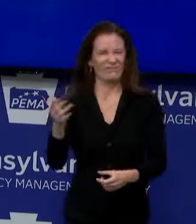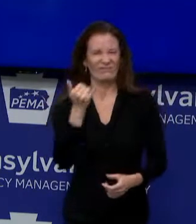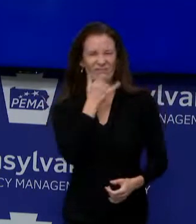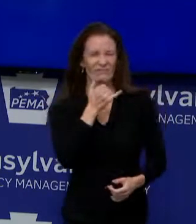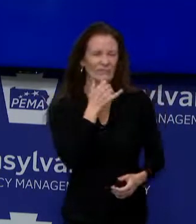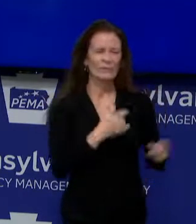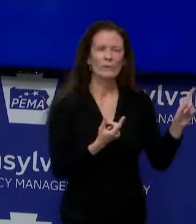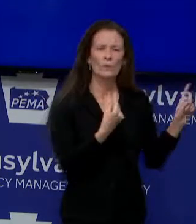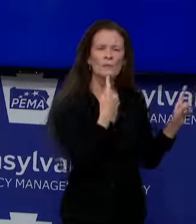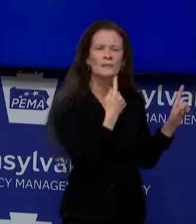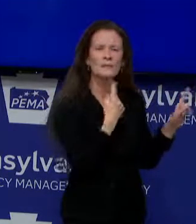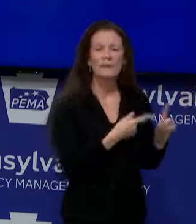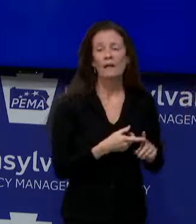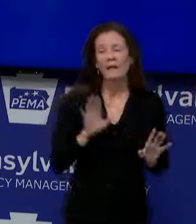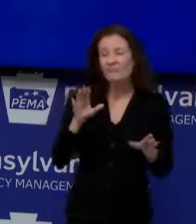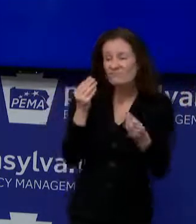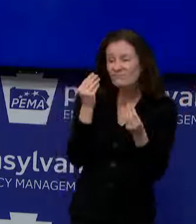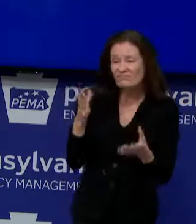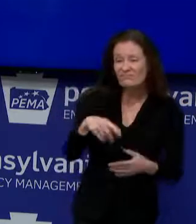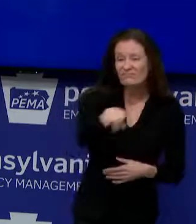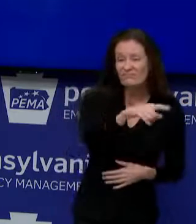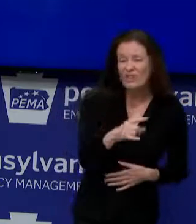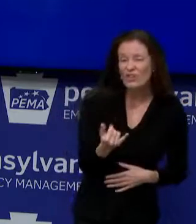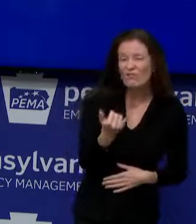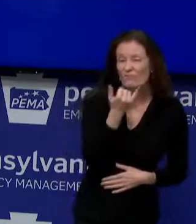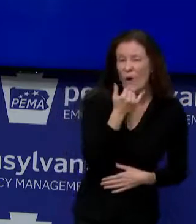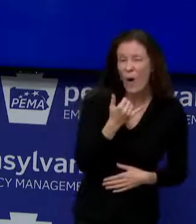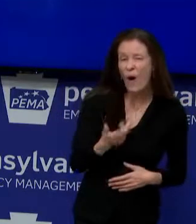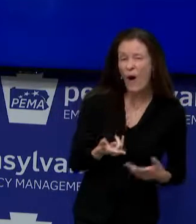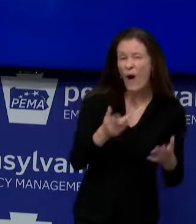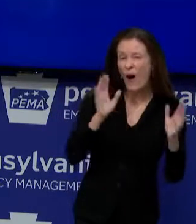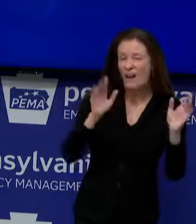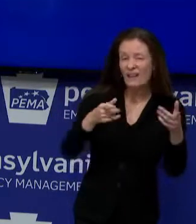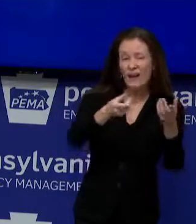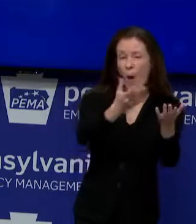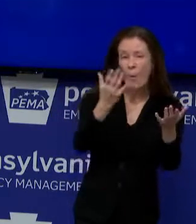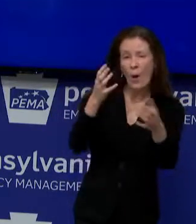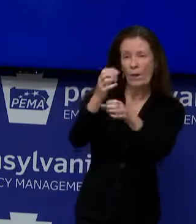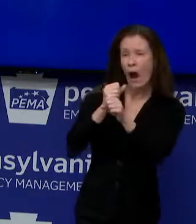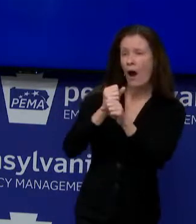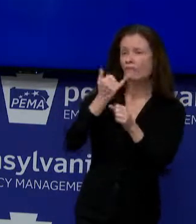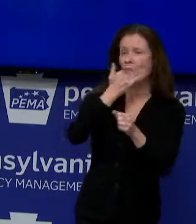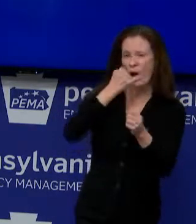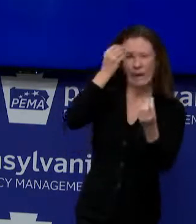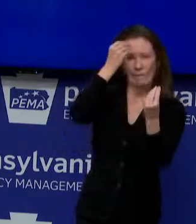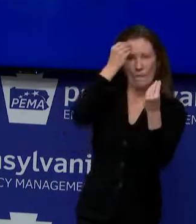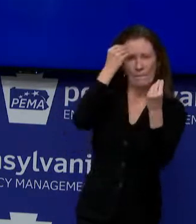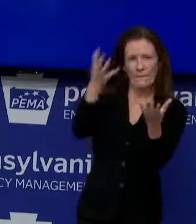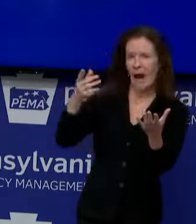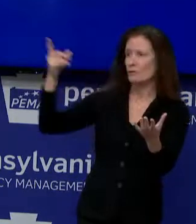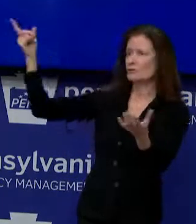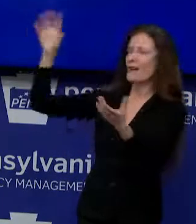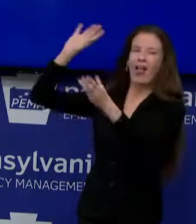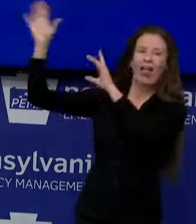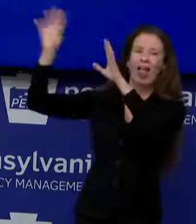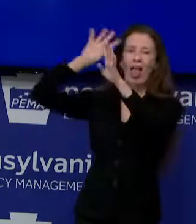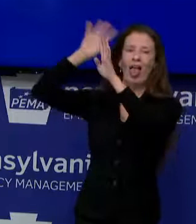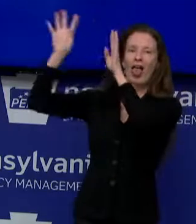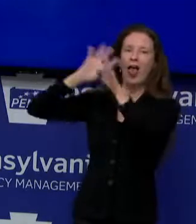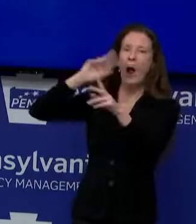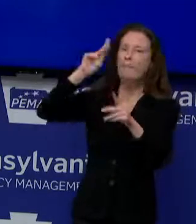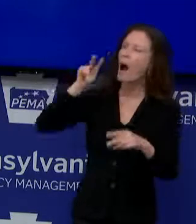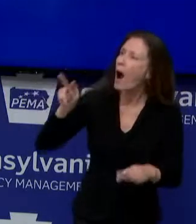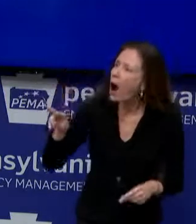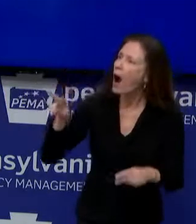the people who are fomenting this disinformation and trying to make people believe against